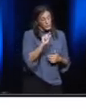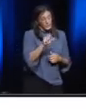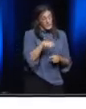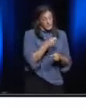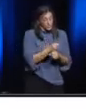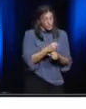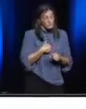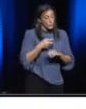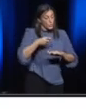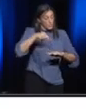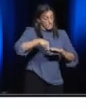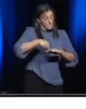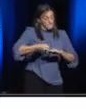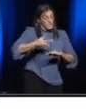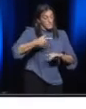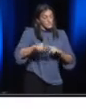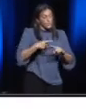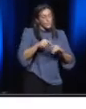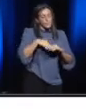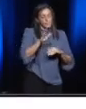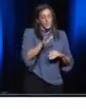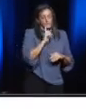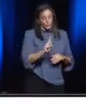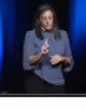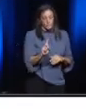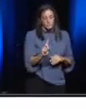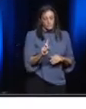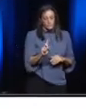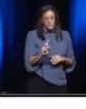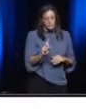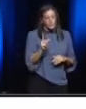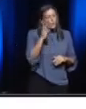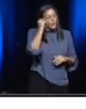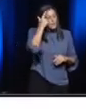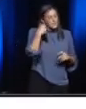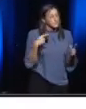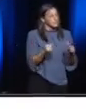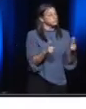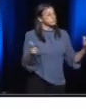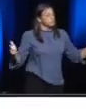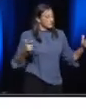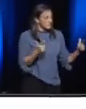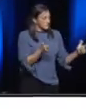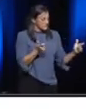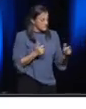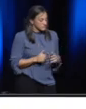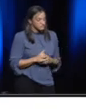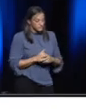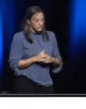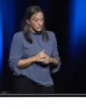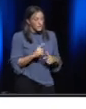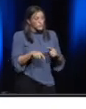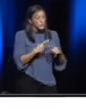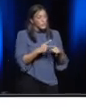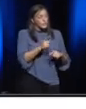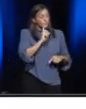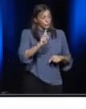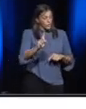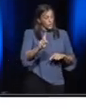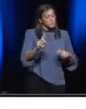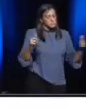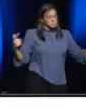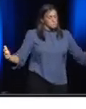biopsy animals when they're older than 1 year of age. They grow very quickly as calves, so once they're 1 year of age, they're quite